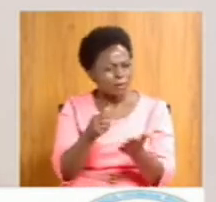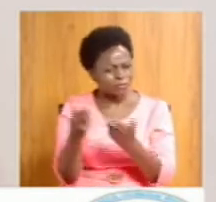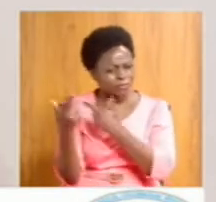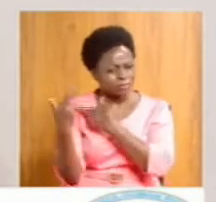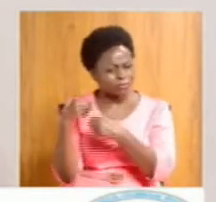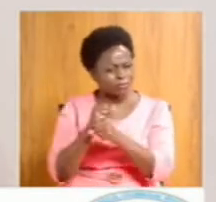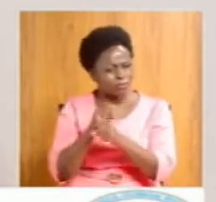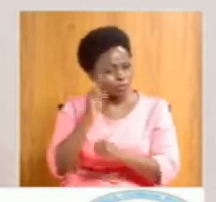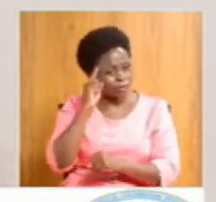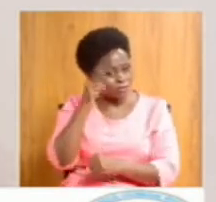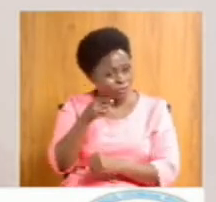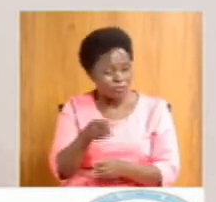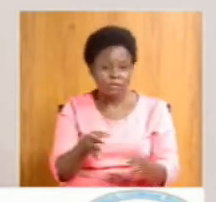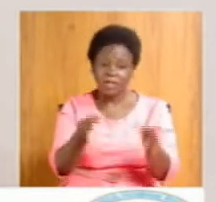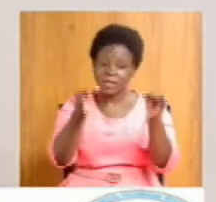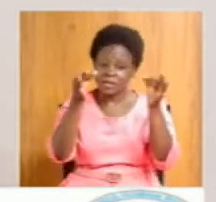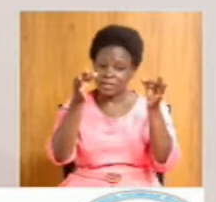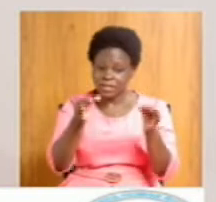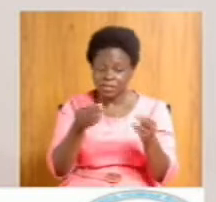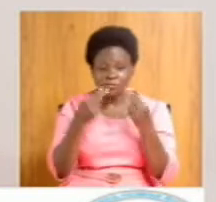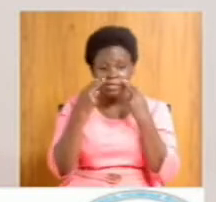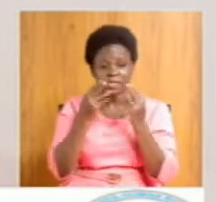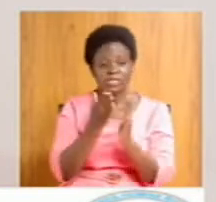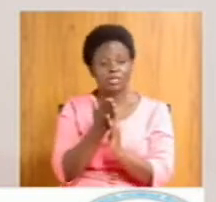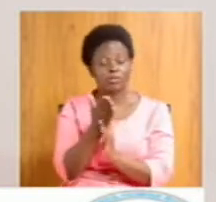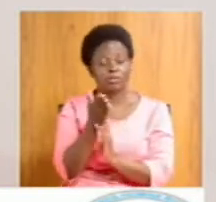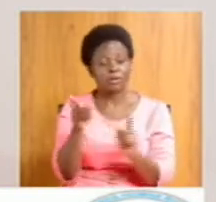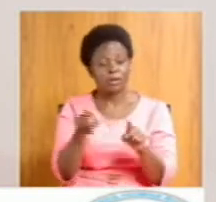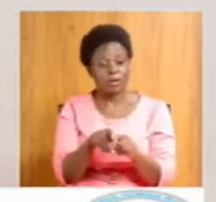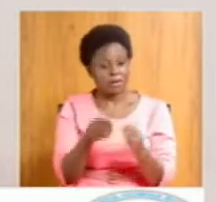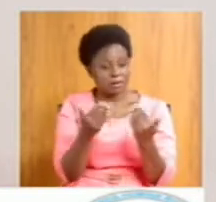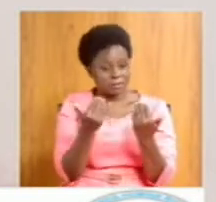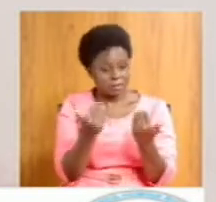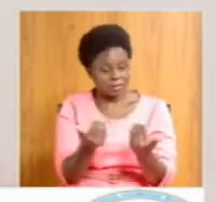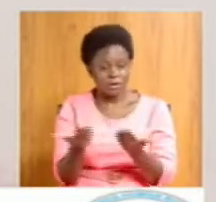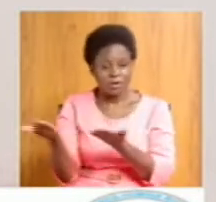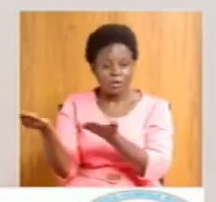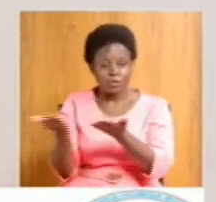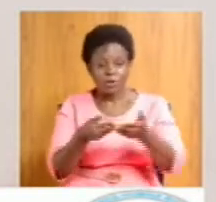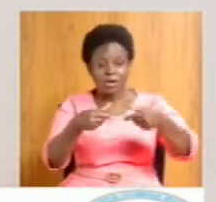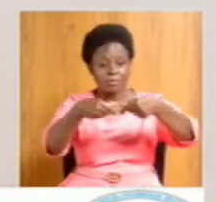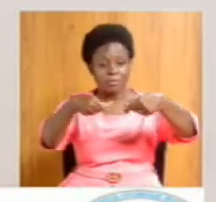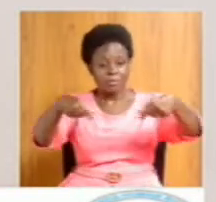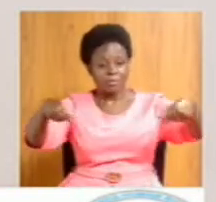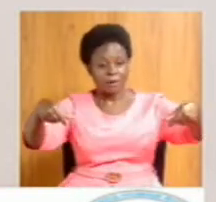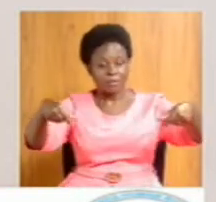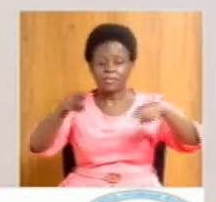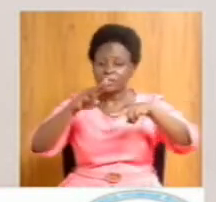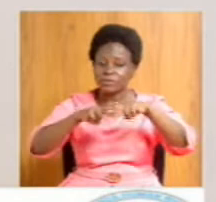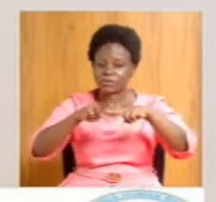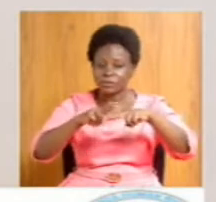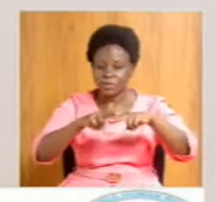you. So those are the things we'll be looking into as now I call the panelists to take their seats.